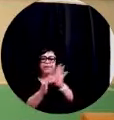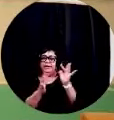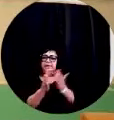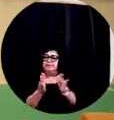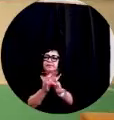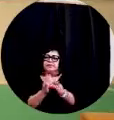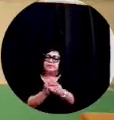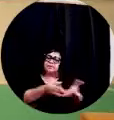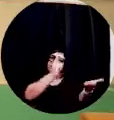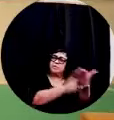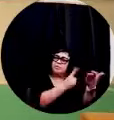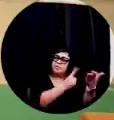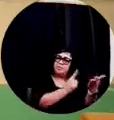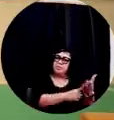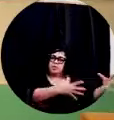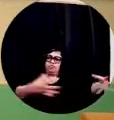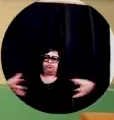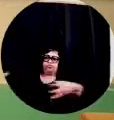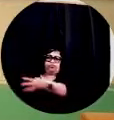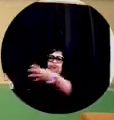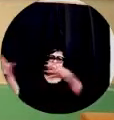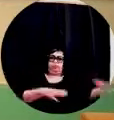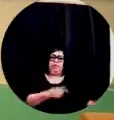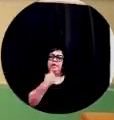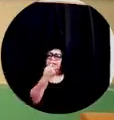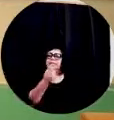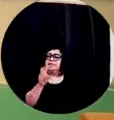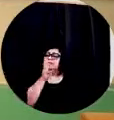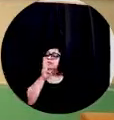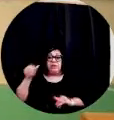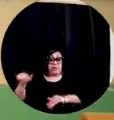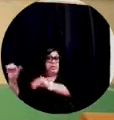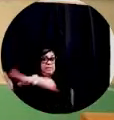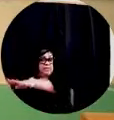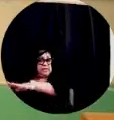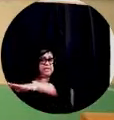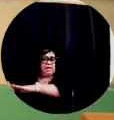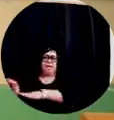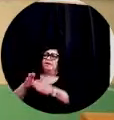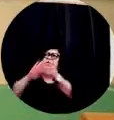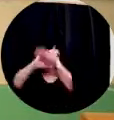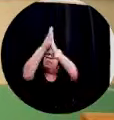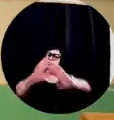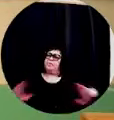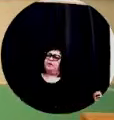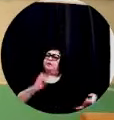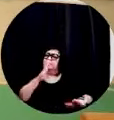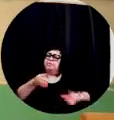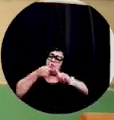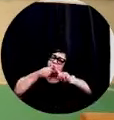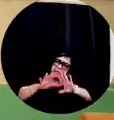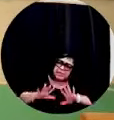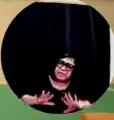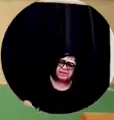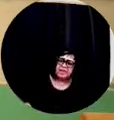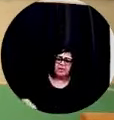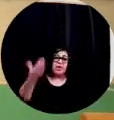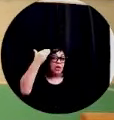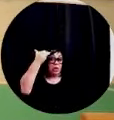still." No Jesus, no peace. Cheer up. Which brings me to